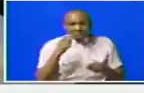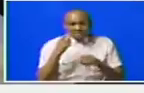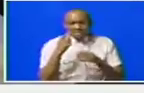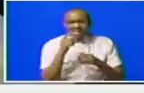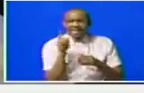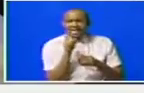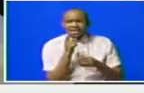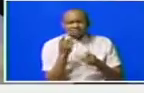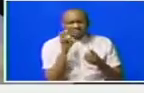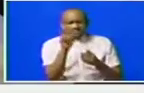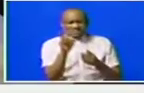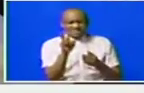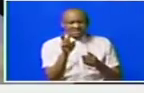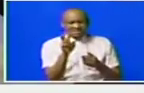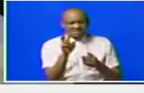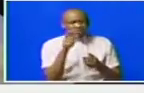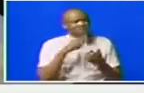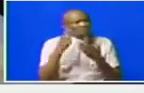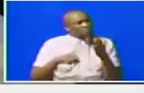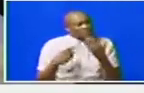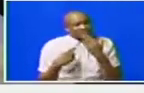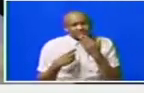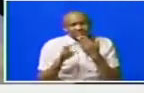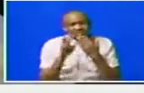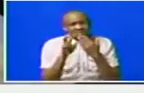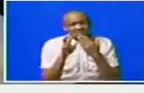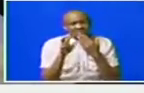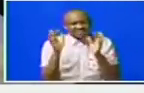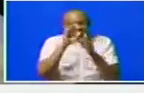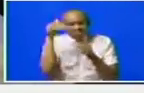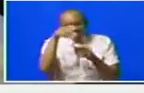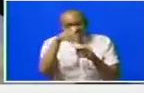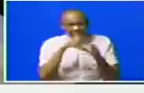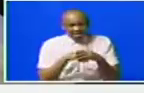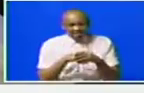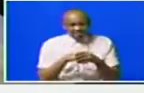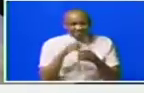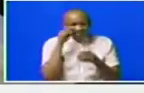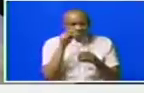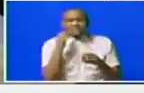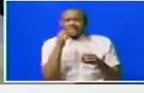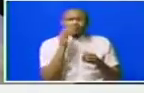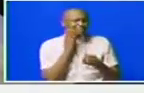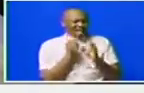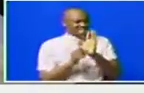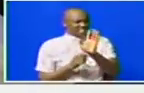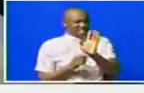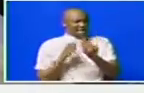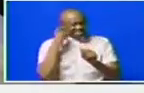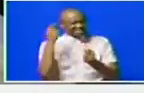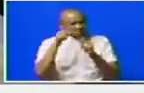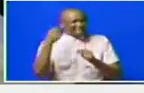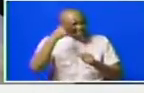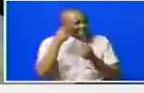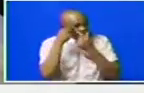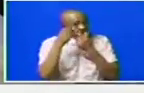see, what do we call, I would see something inside, and I used to tell mom, I think something has entered